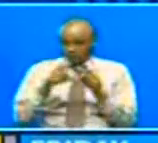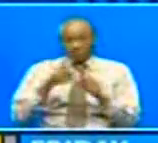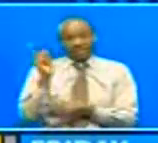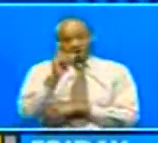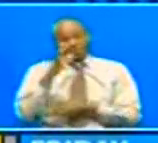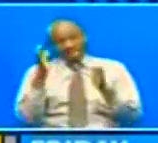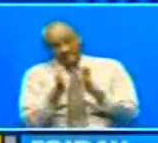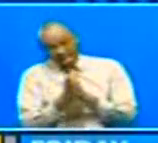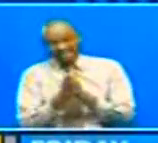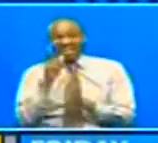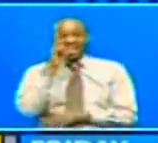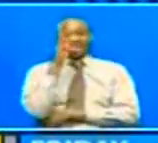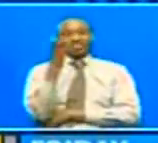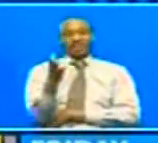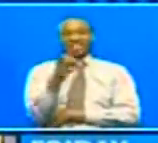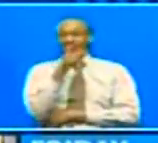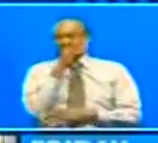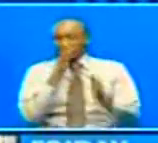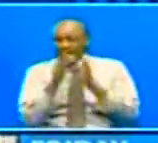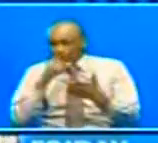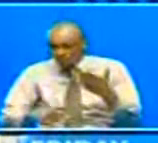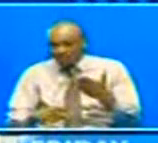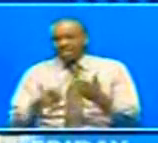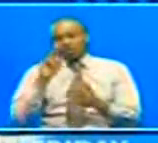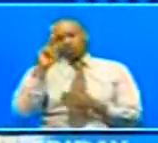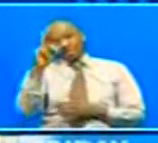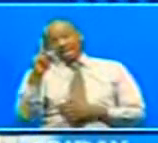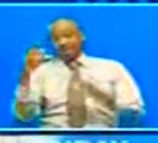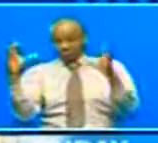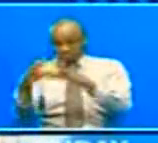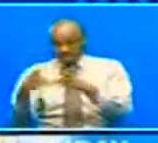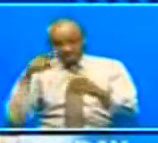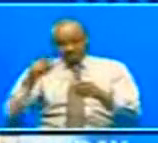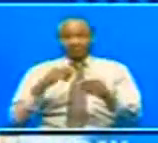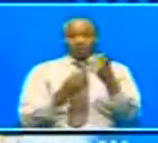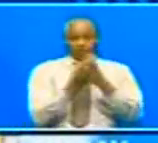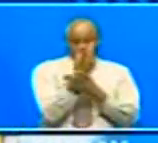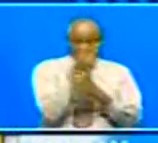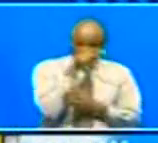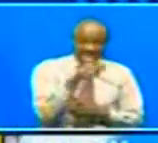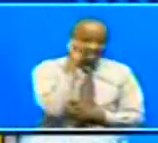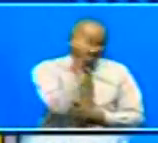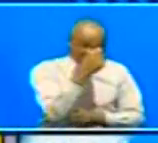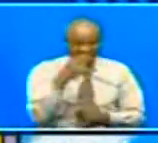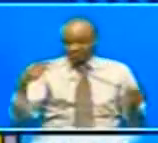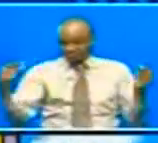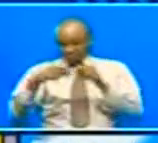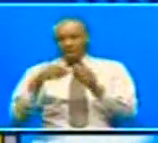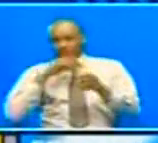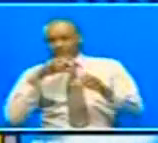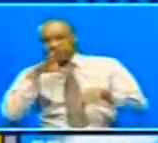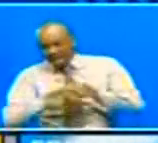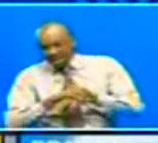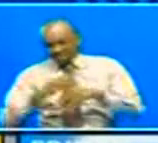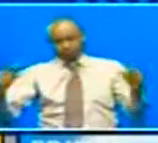Nairobi and London. The plan should see UK firms tap into the growth story in Kenya and get a